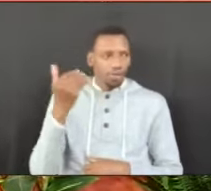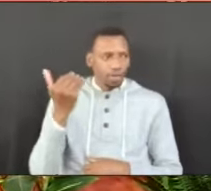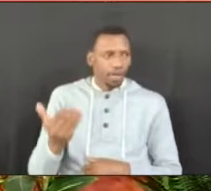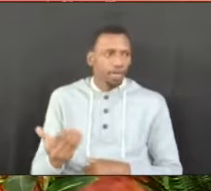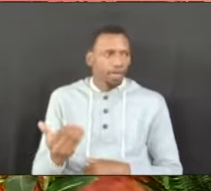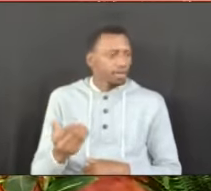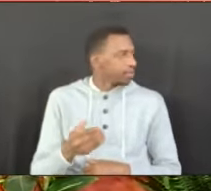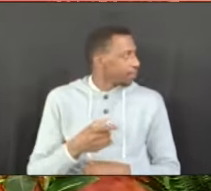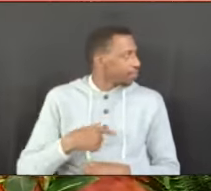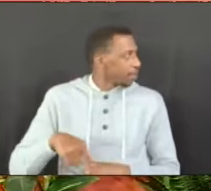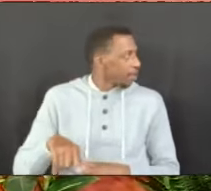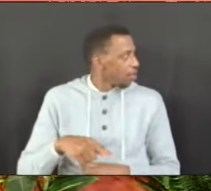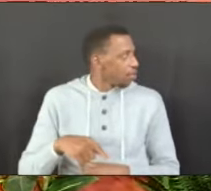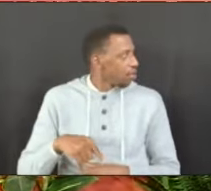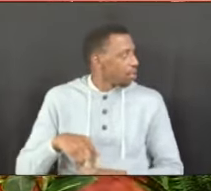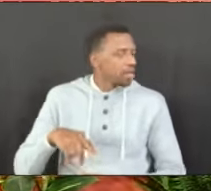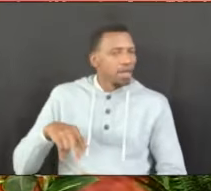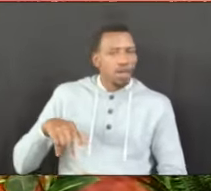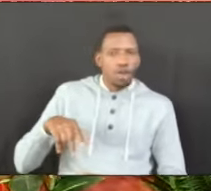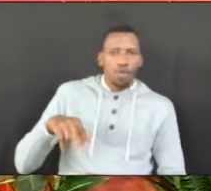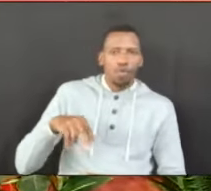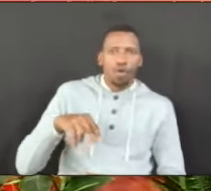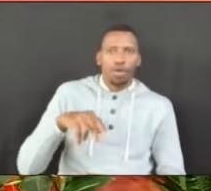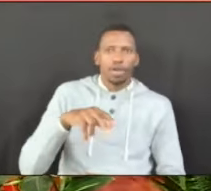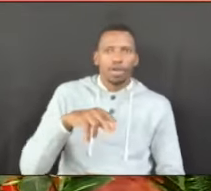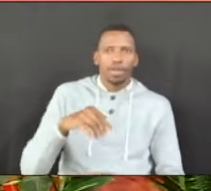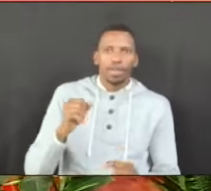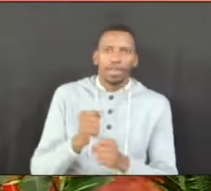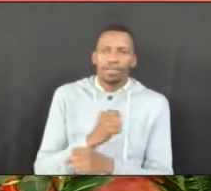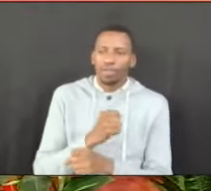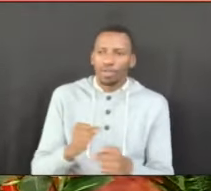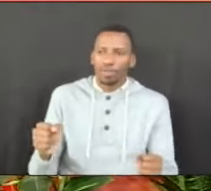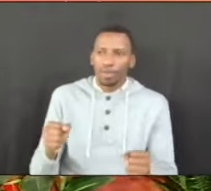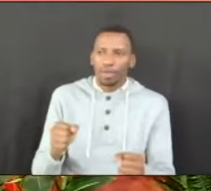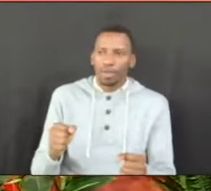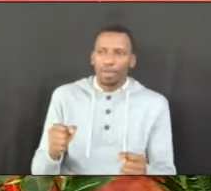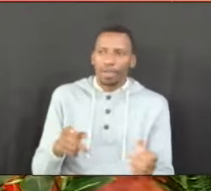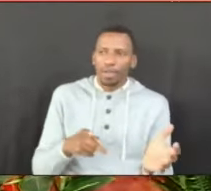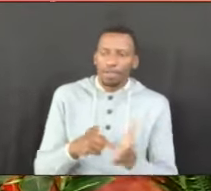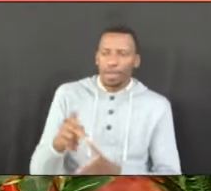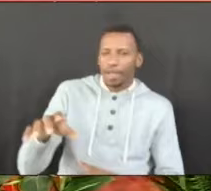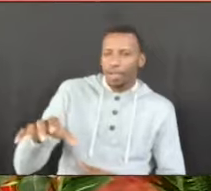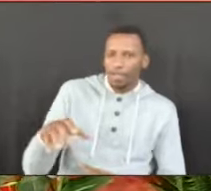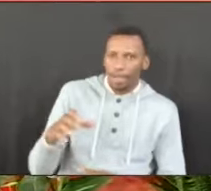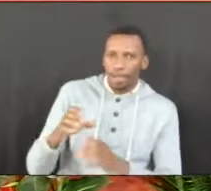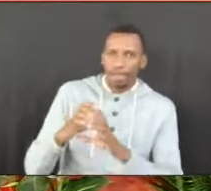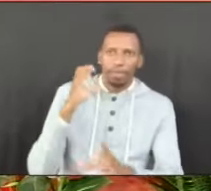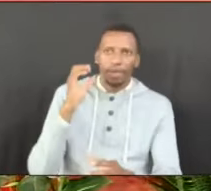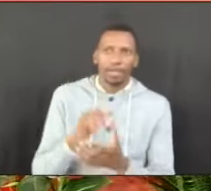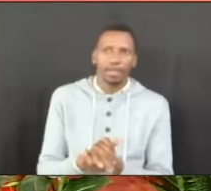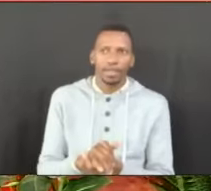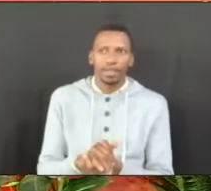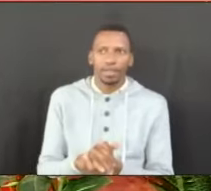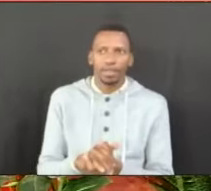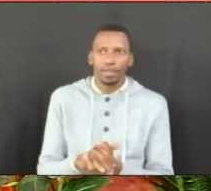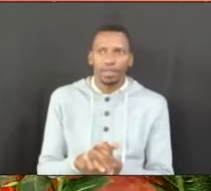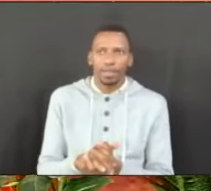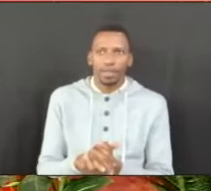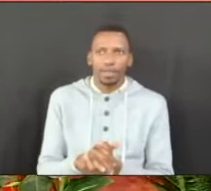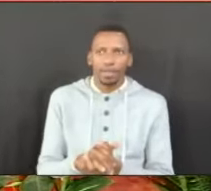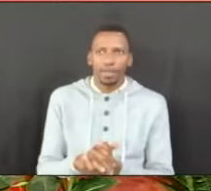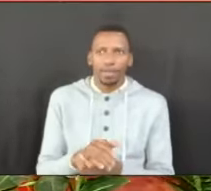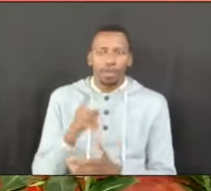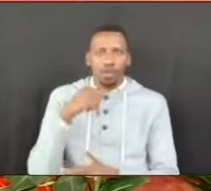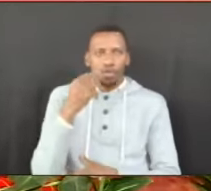we would walk. We could not afford a bus. Hello? And we used to, those of